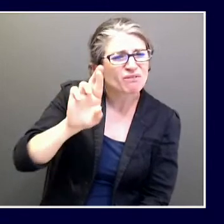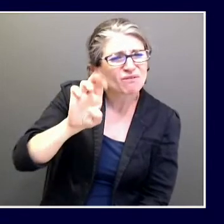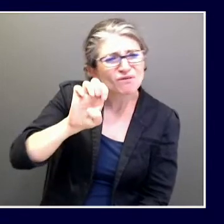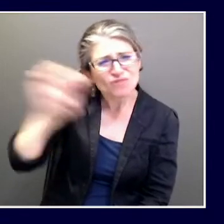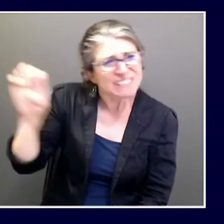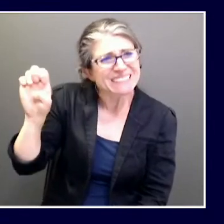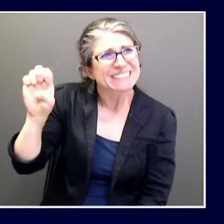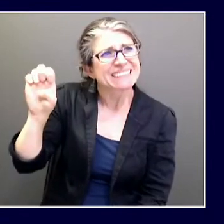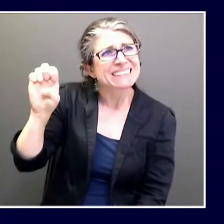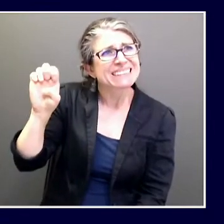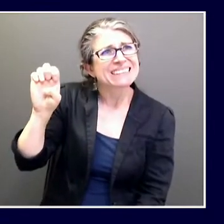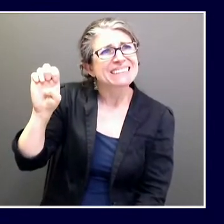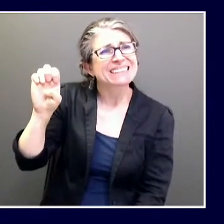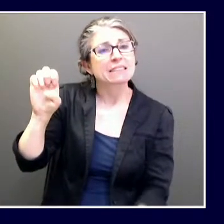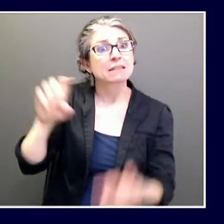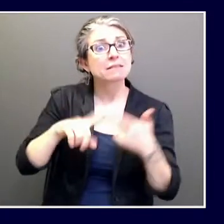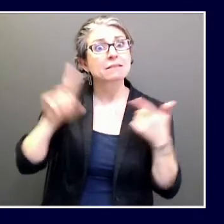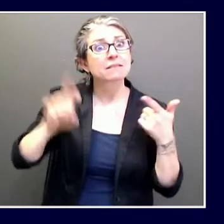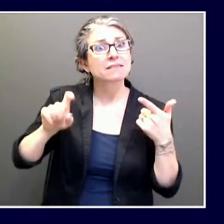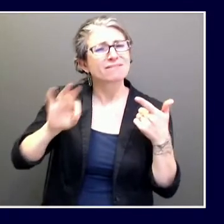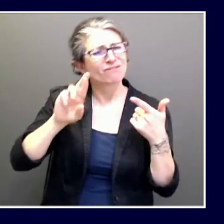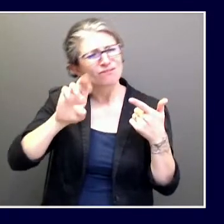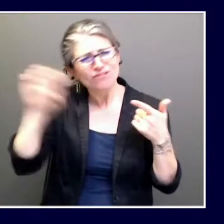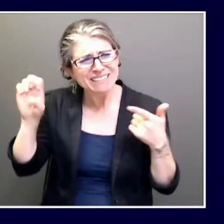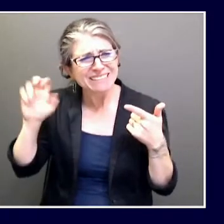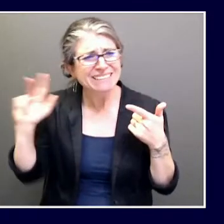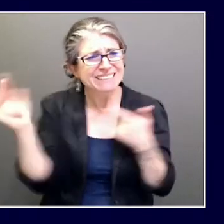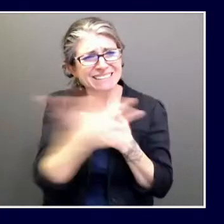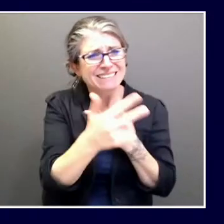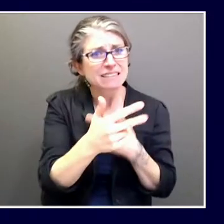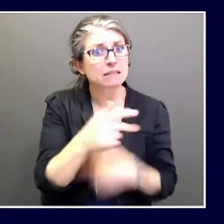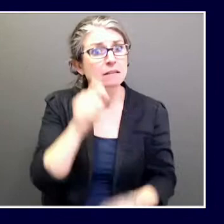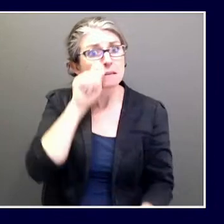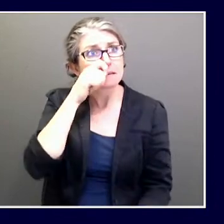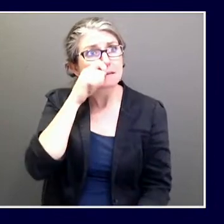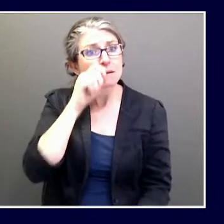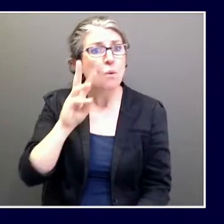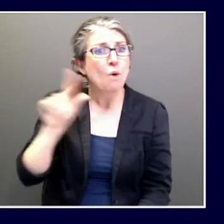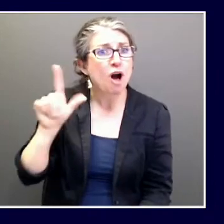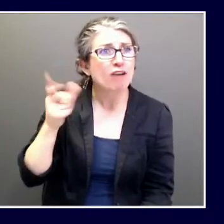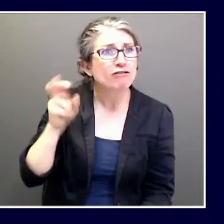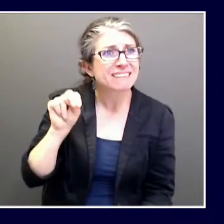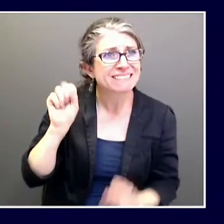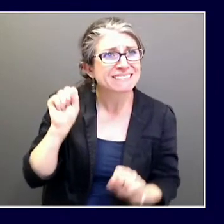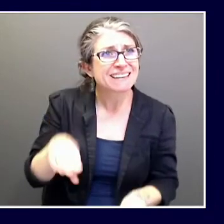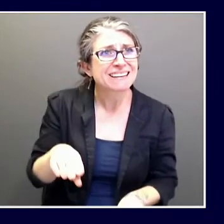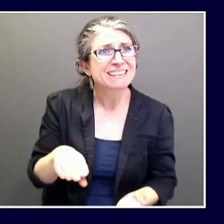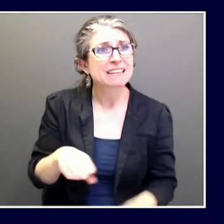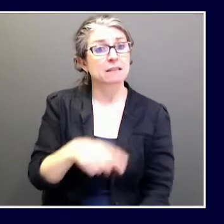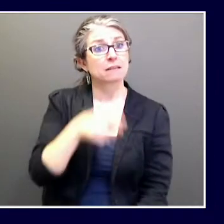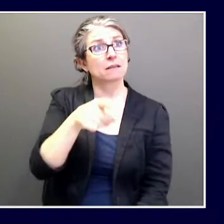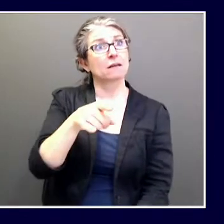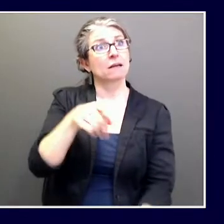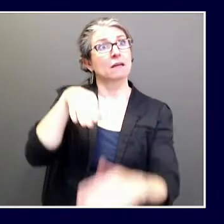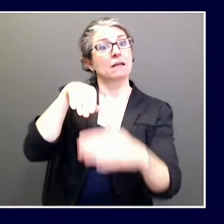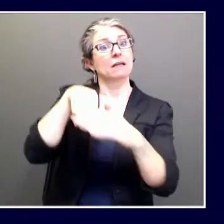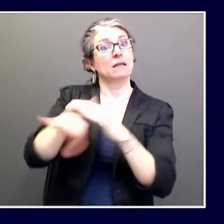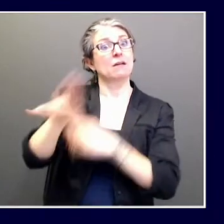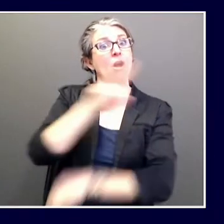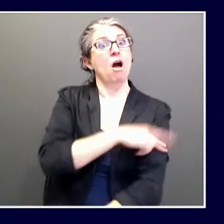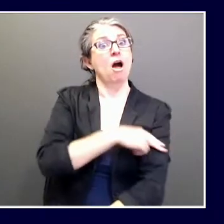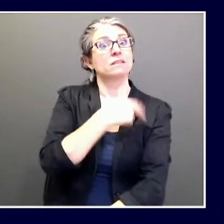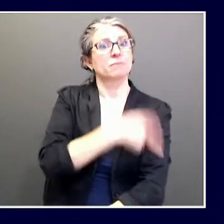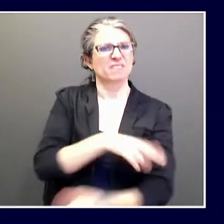is also free. But when people are hospitalized for COVID-19, that can often be very expensive. That's why